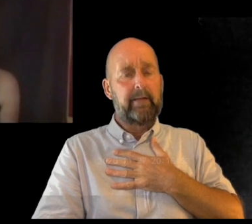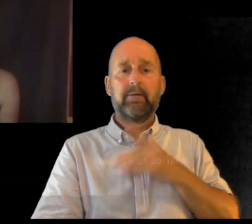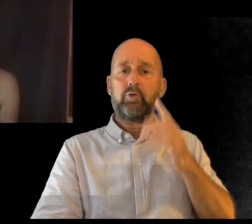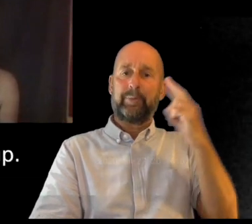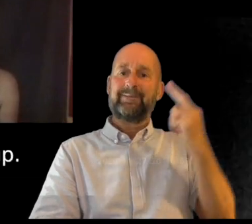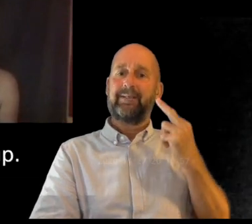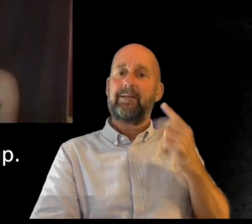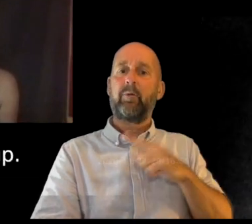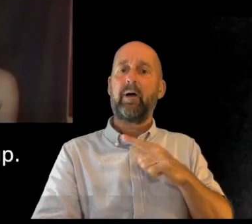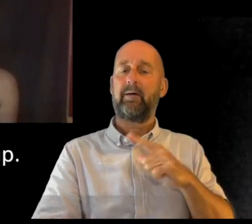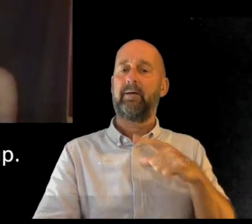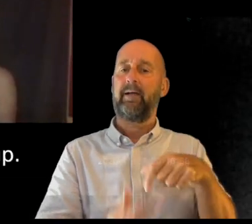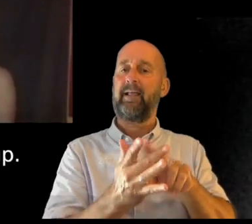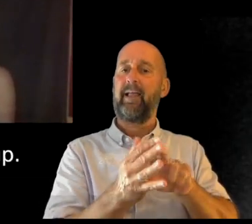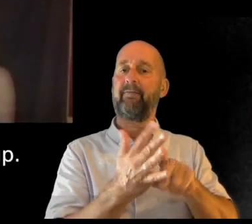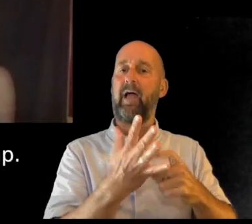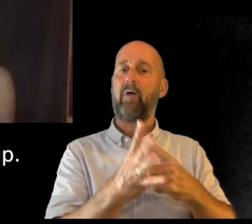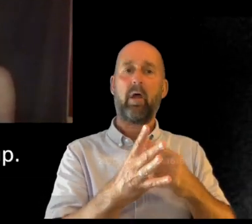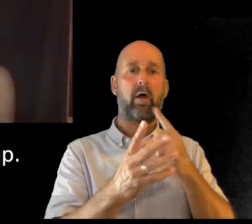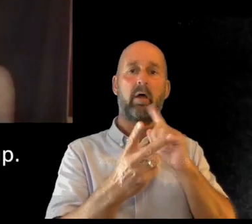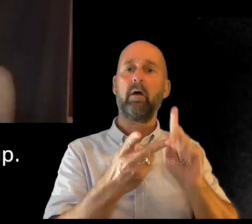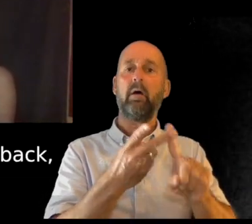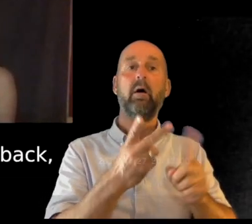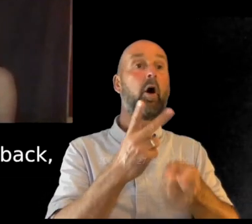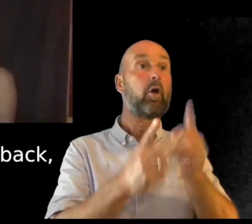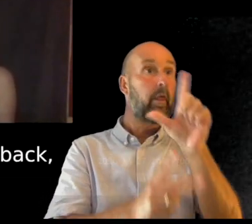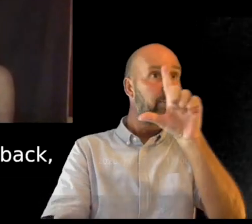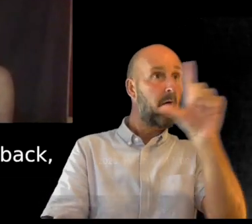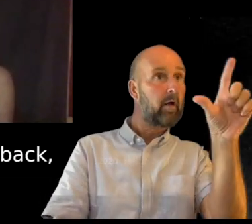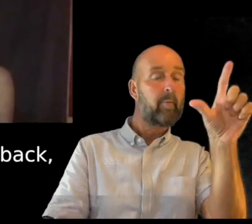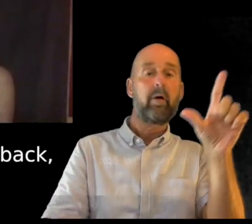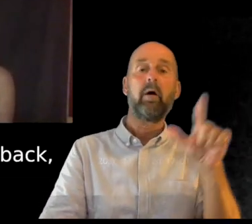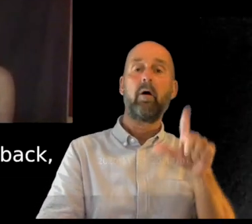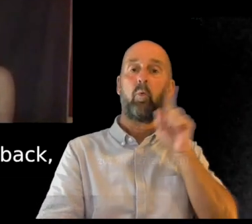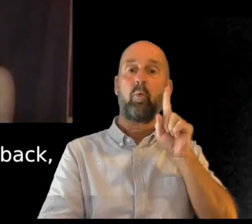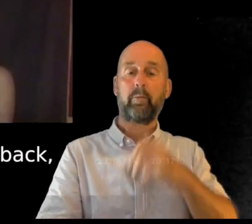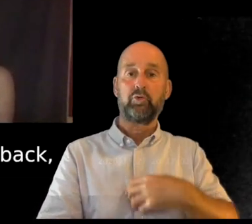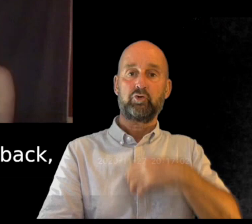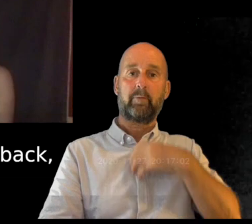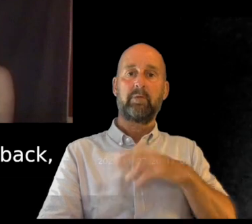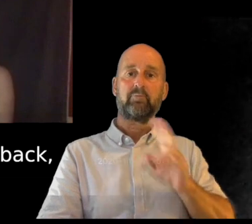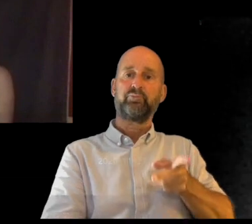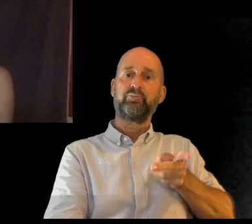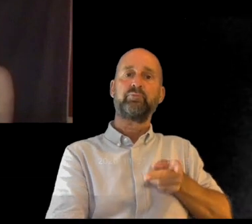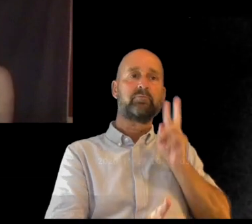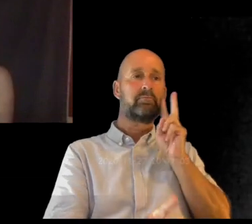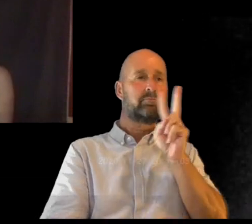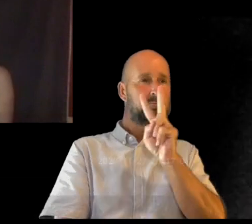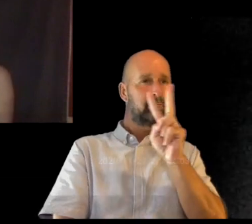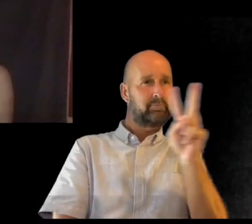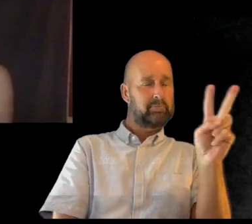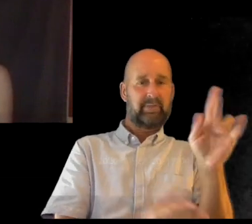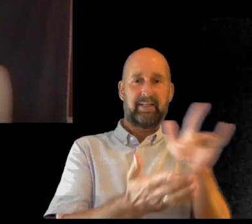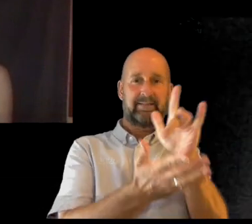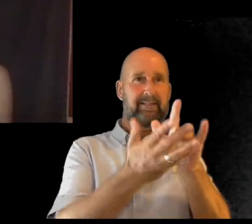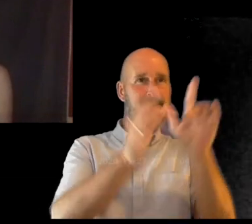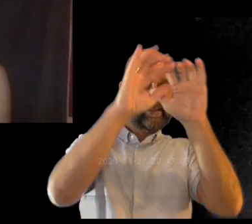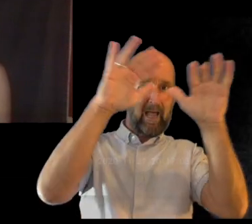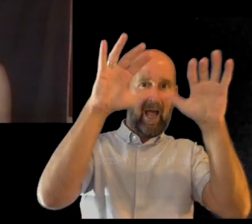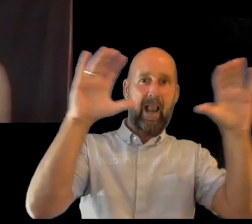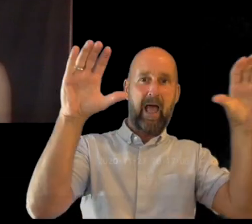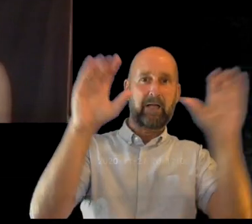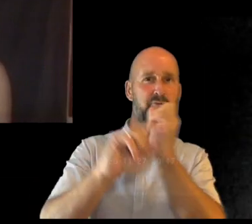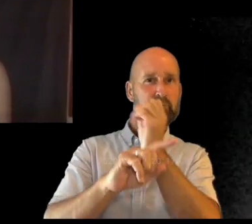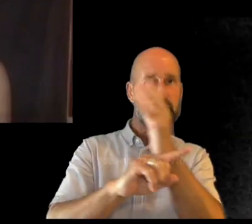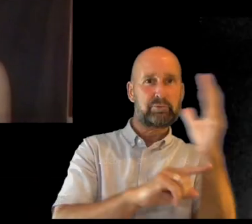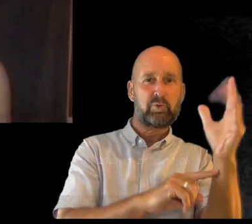unseen as Kinvara props up another mock-up. Stock photo woman jumps, feet kick back in front of an inner city skyline.